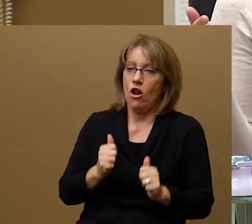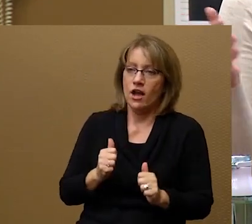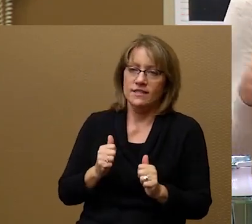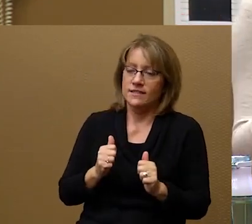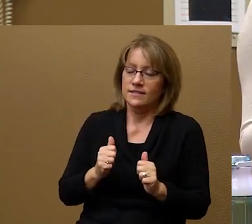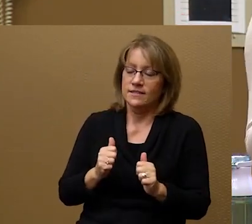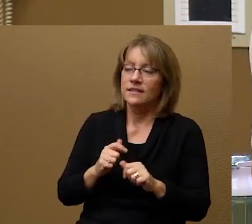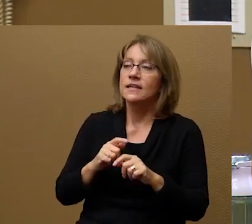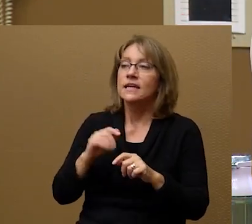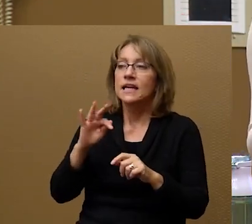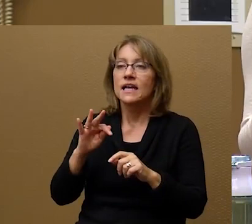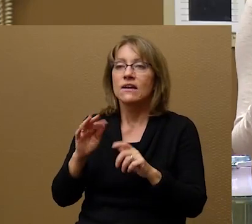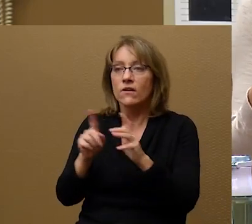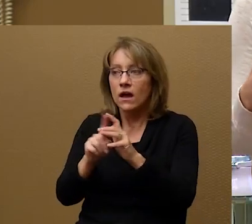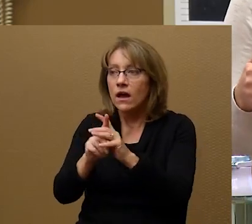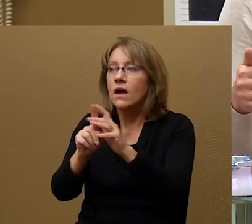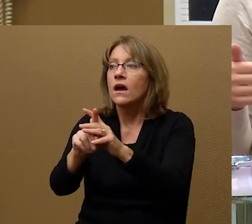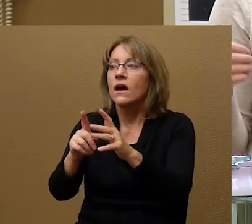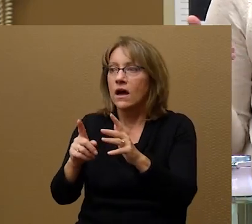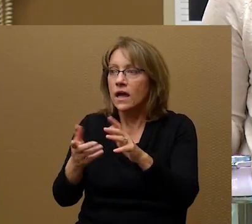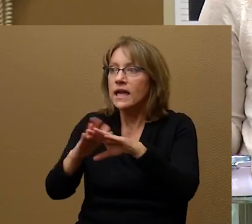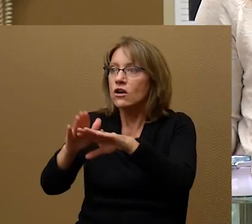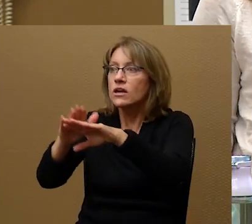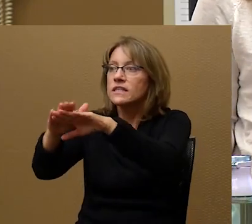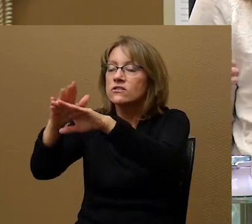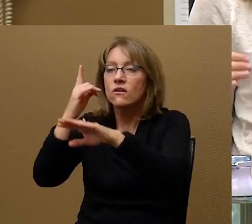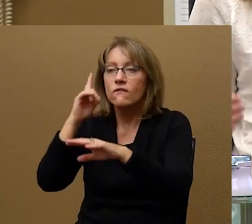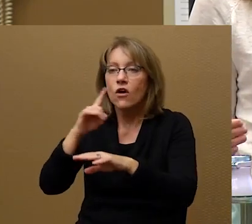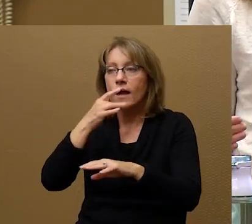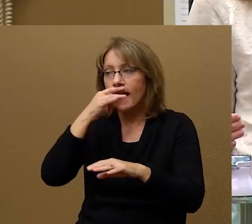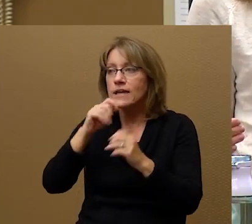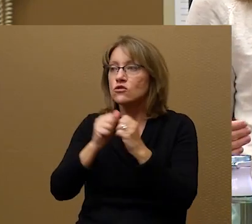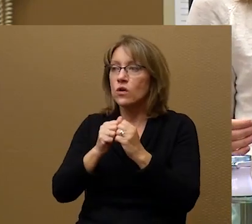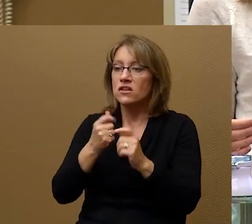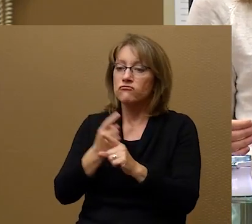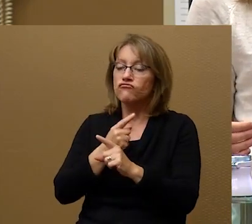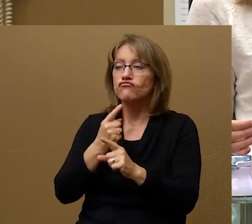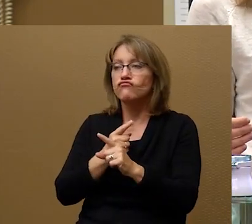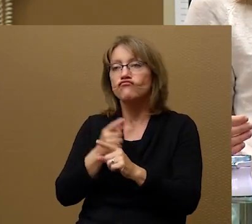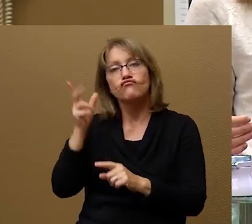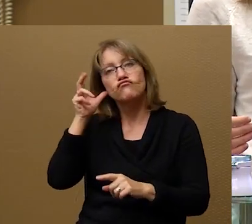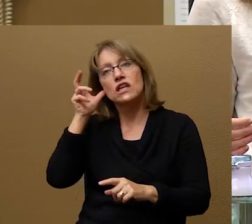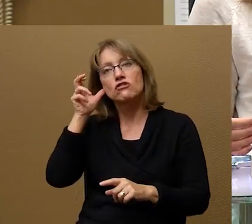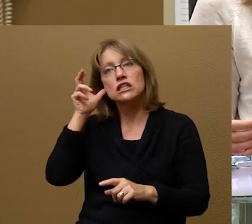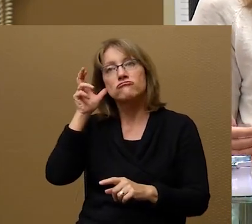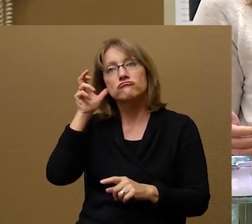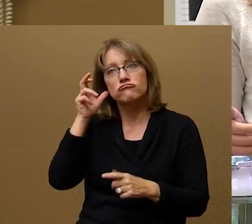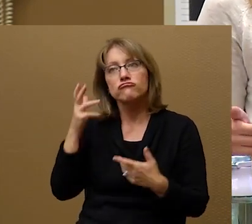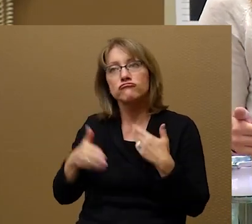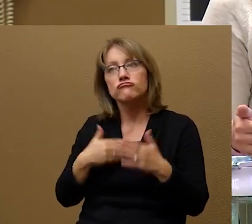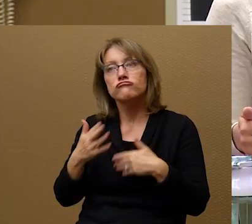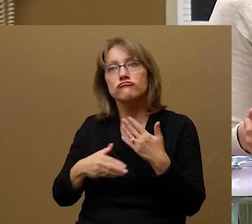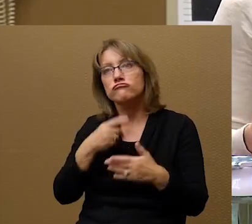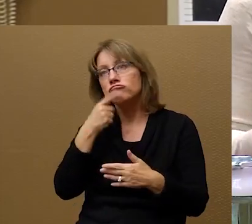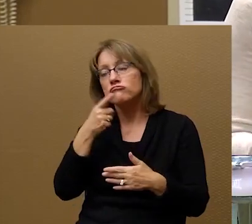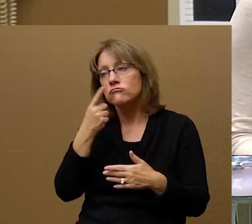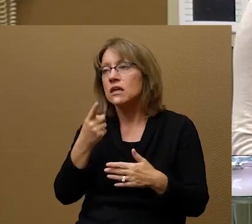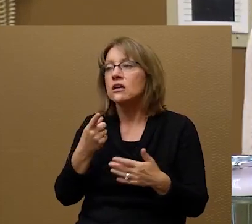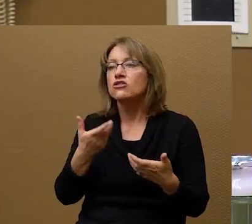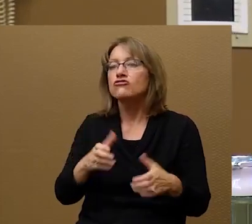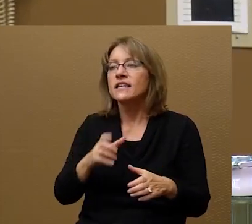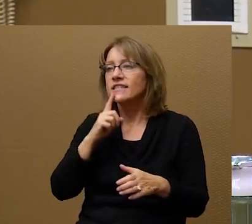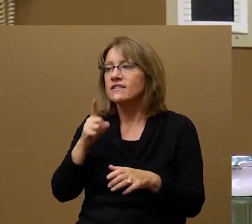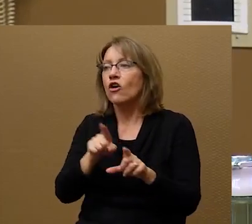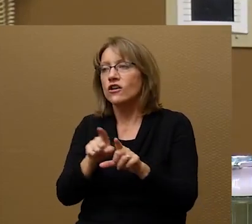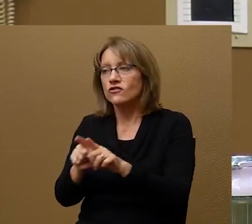if the prevalence is increasing for kids with typically hearing, then chances are it's also increasing